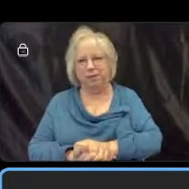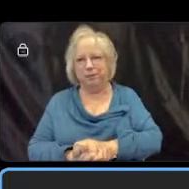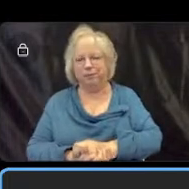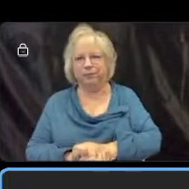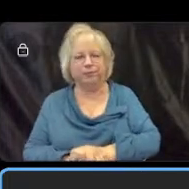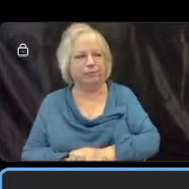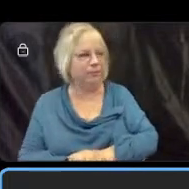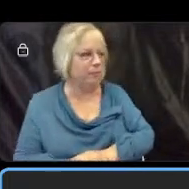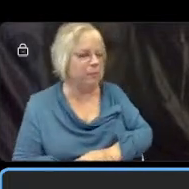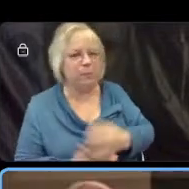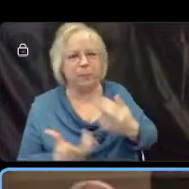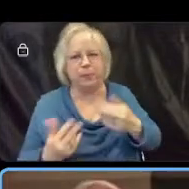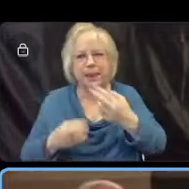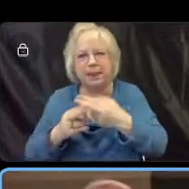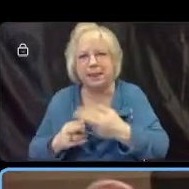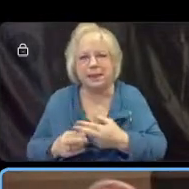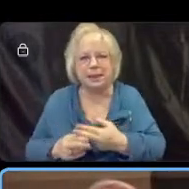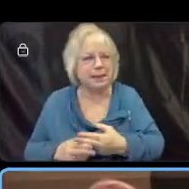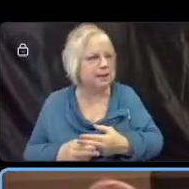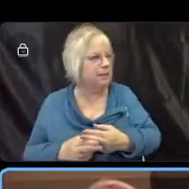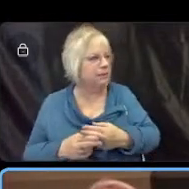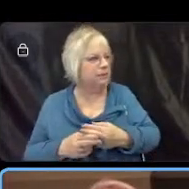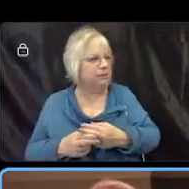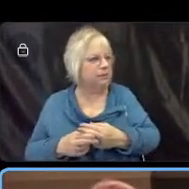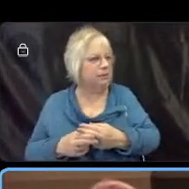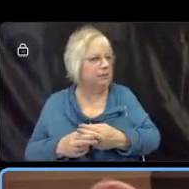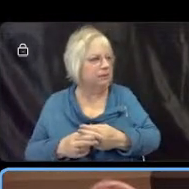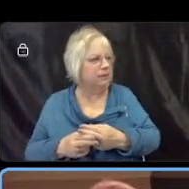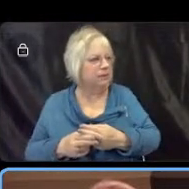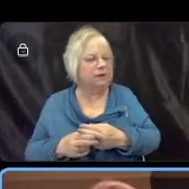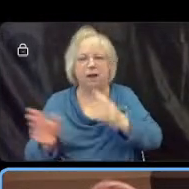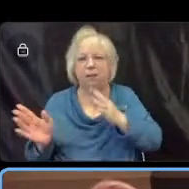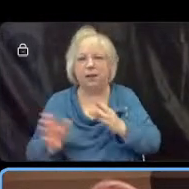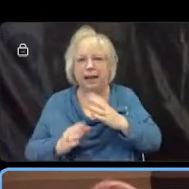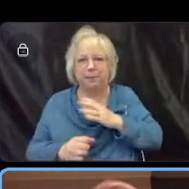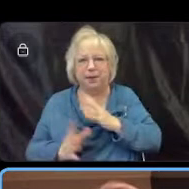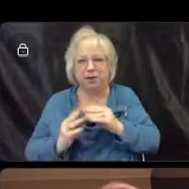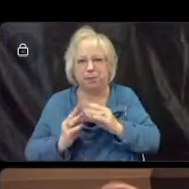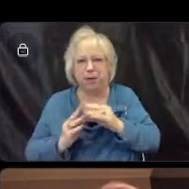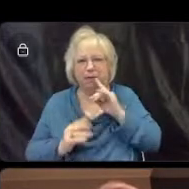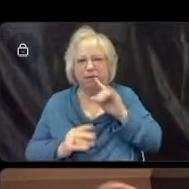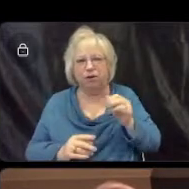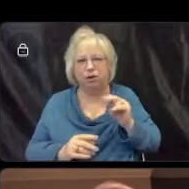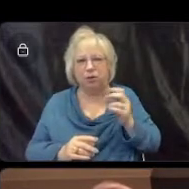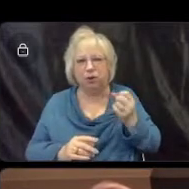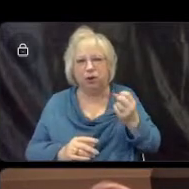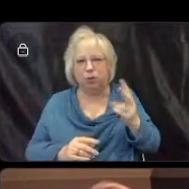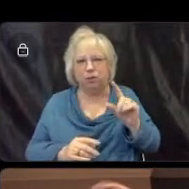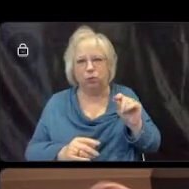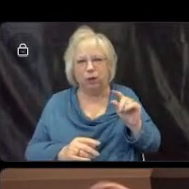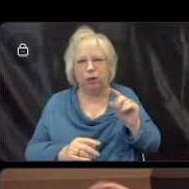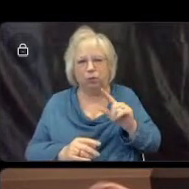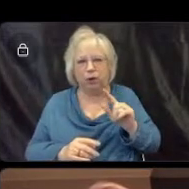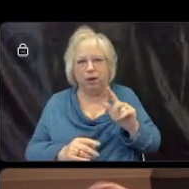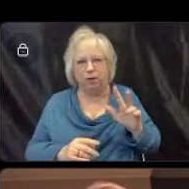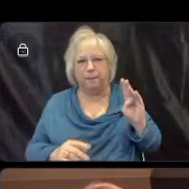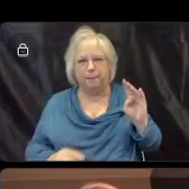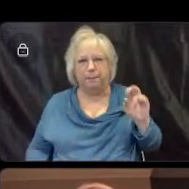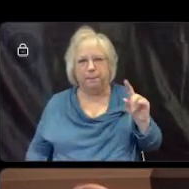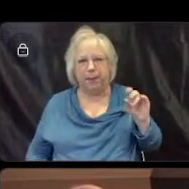and then have a roll call. Roll call vote for Planning Commission meeting for January 12, 2023. Bedden.